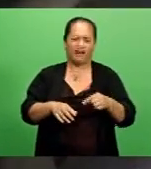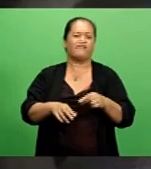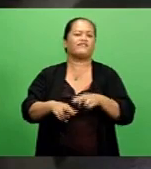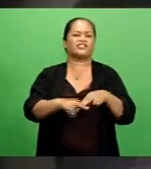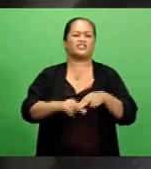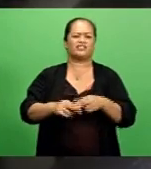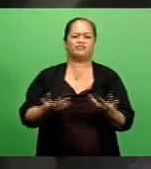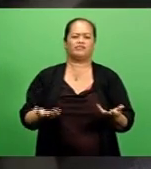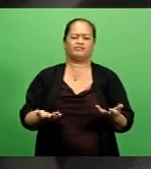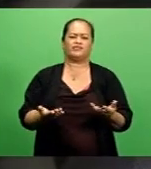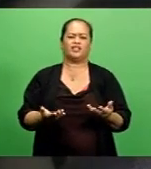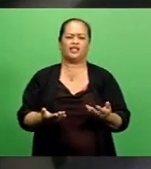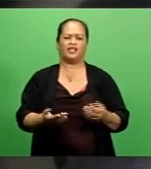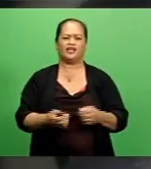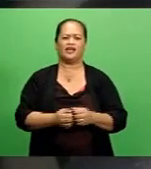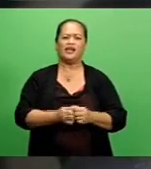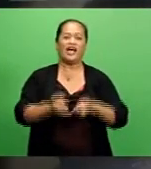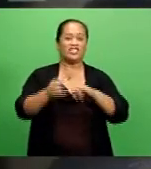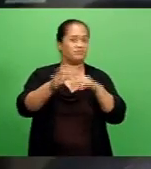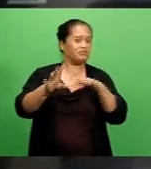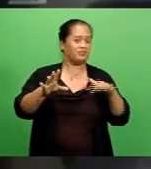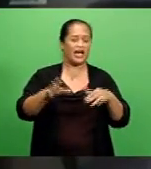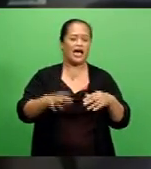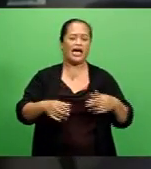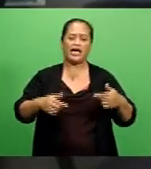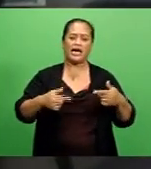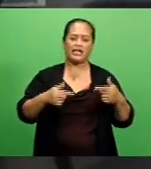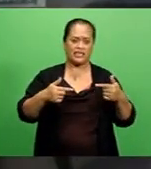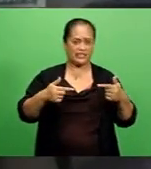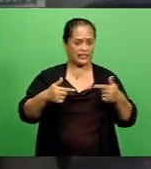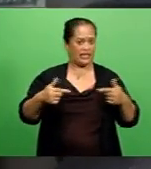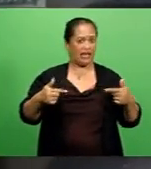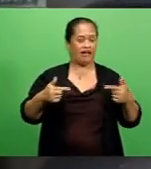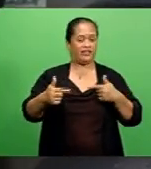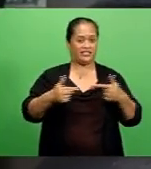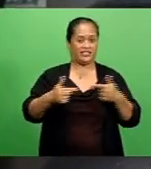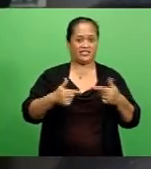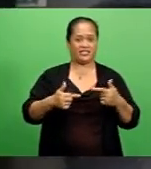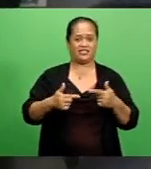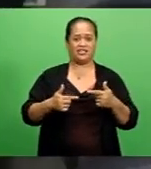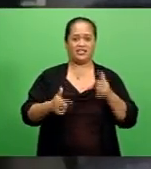think the Super 7 series is going to improve and develop